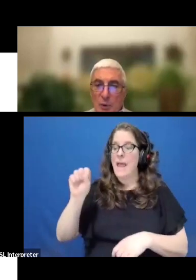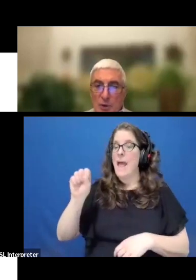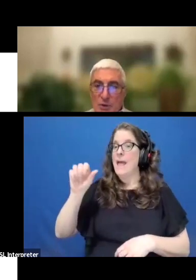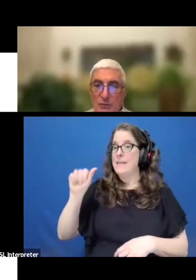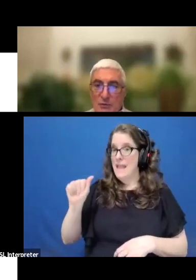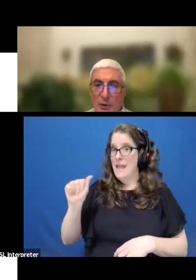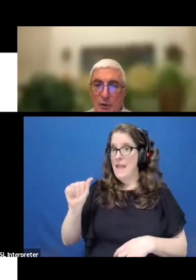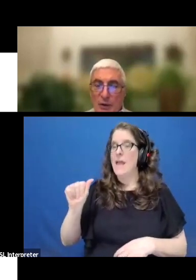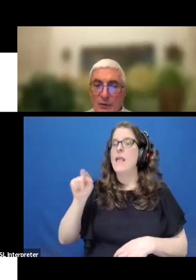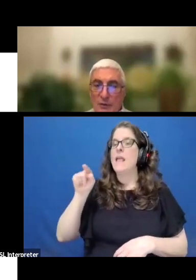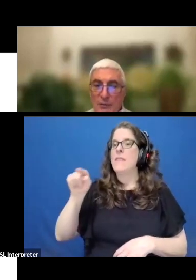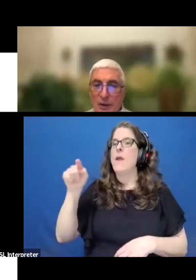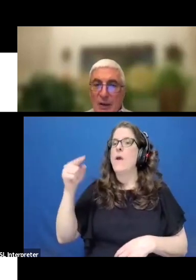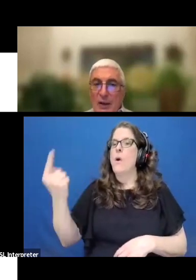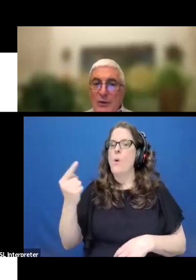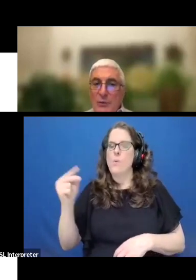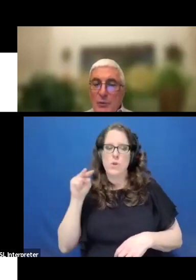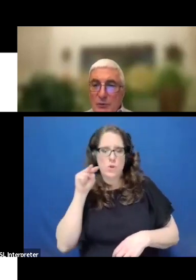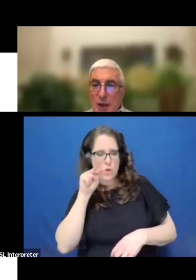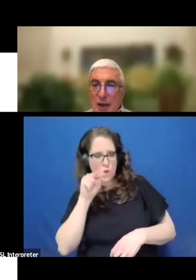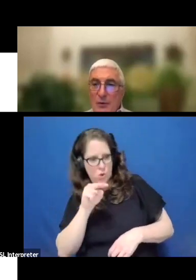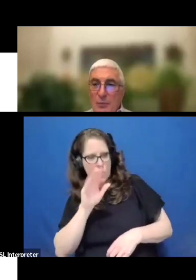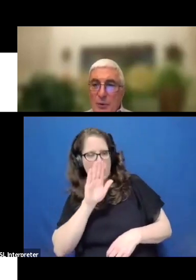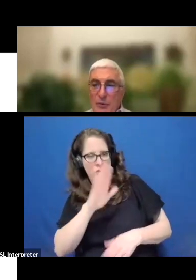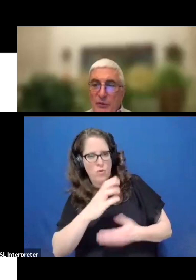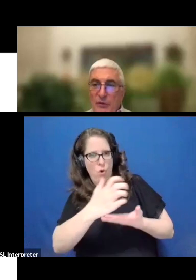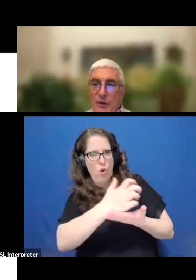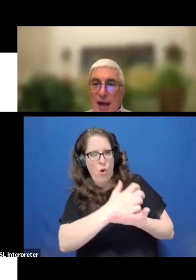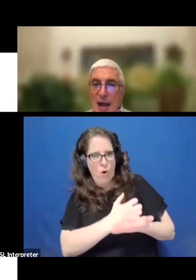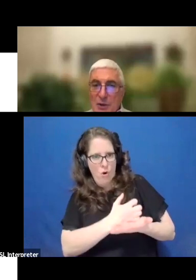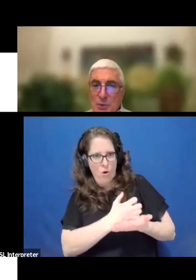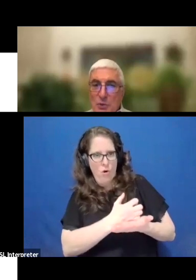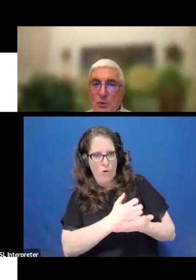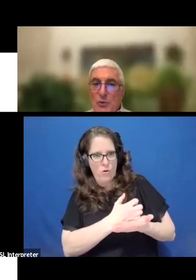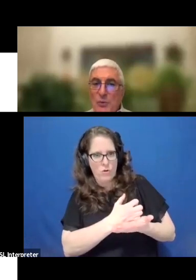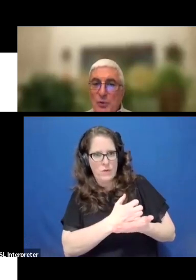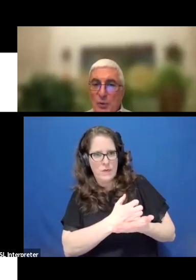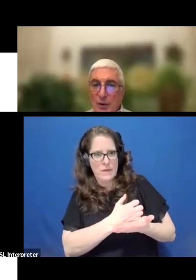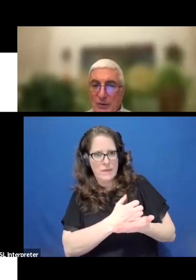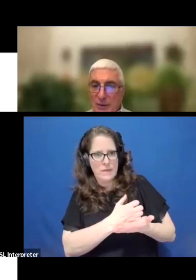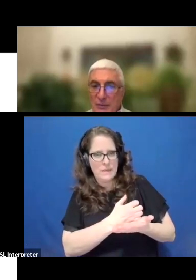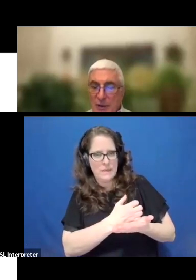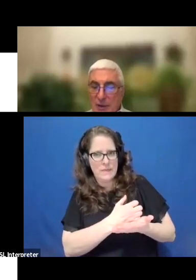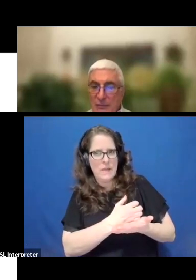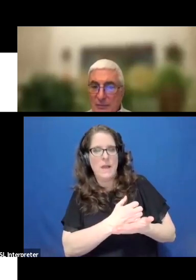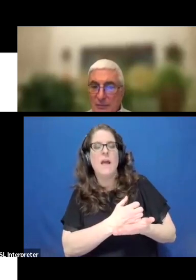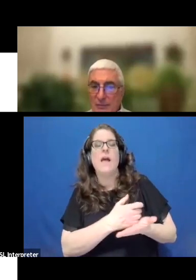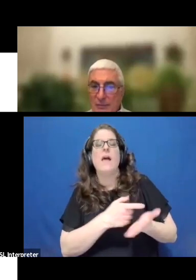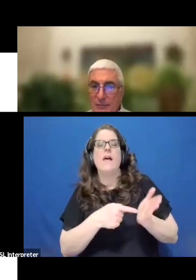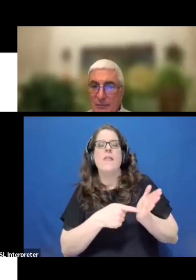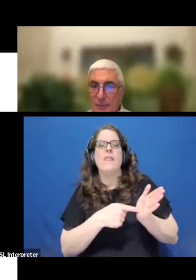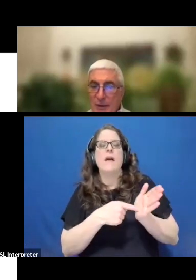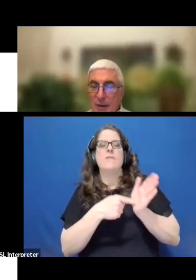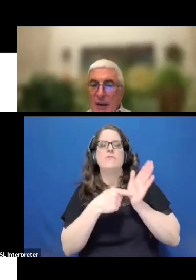the portion of earnings that reflect the person's actual productivity.